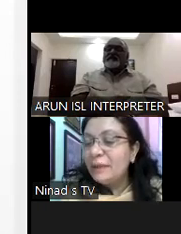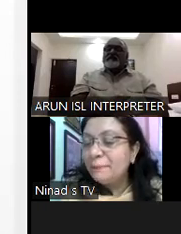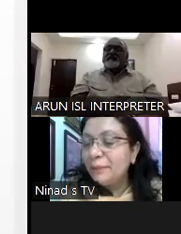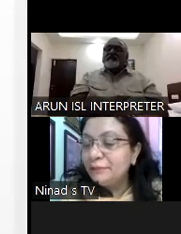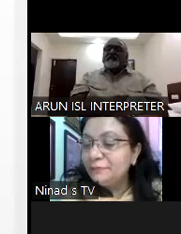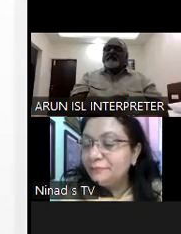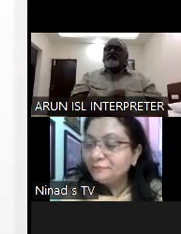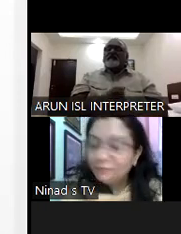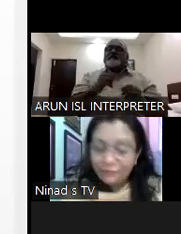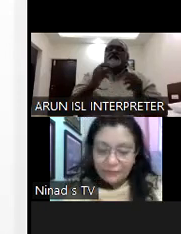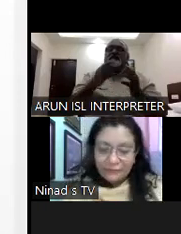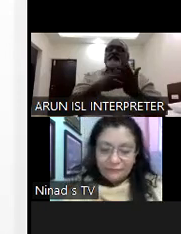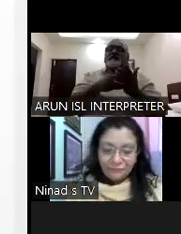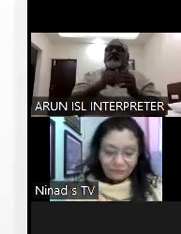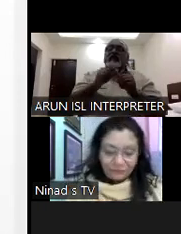Activity mapping?